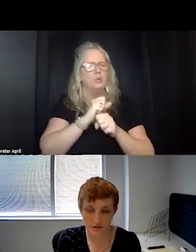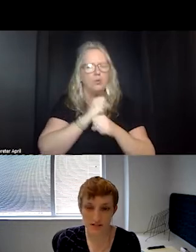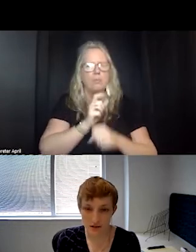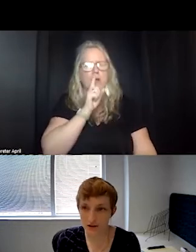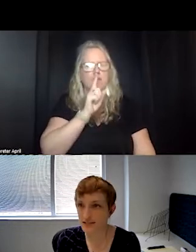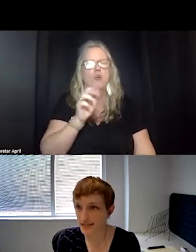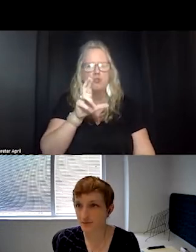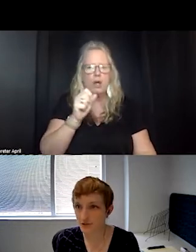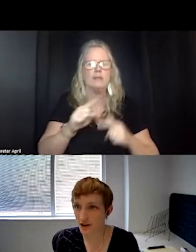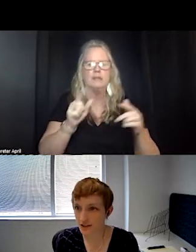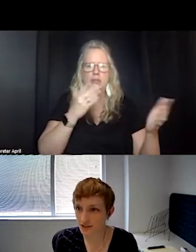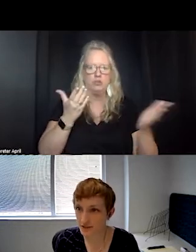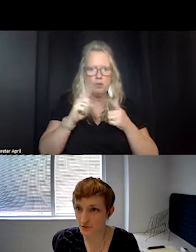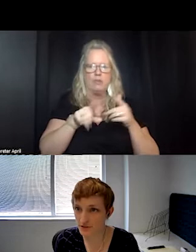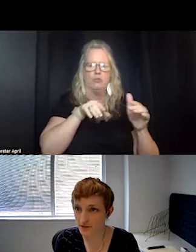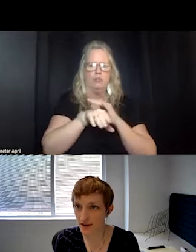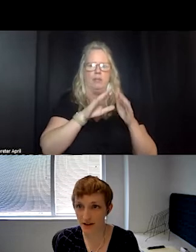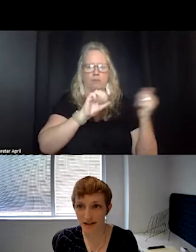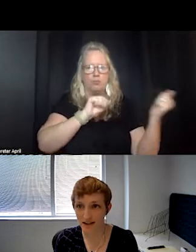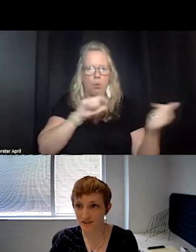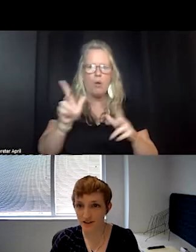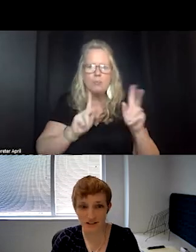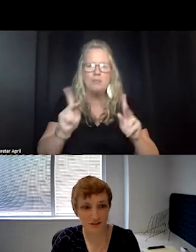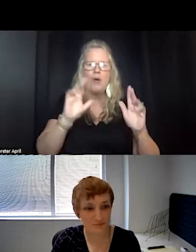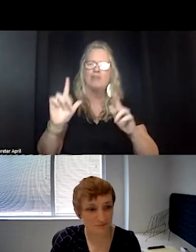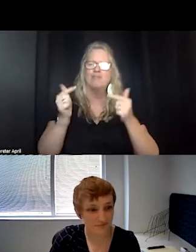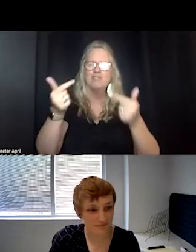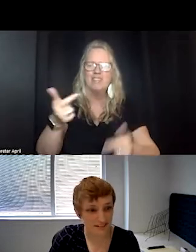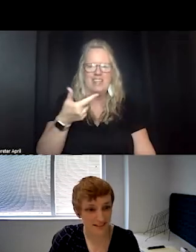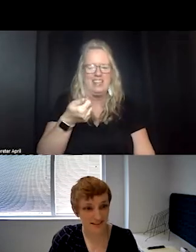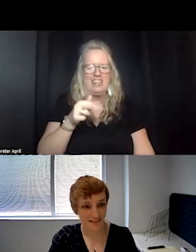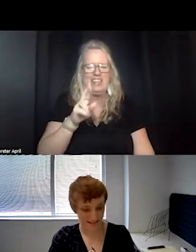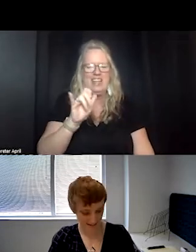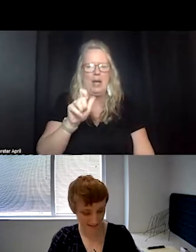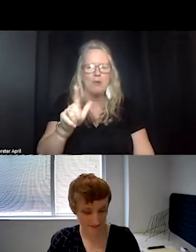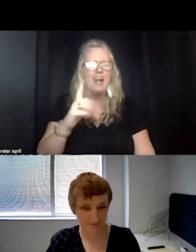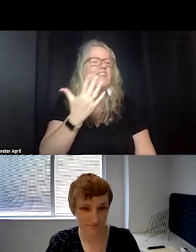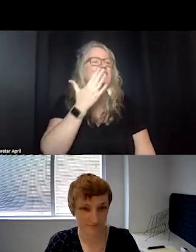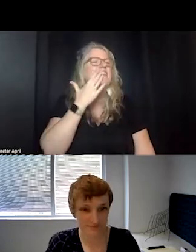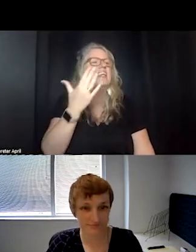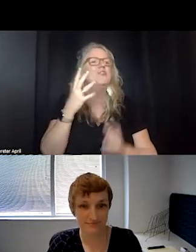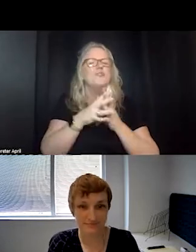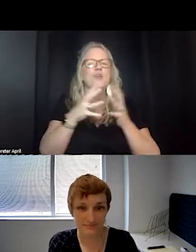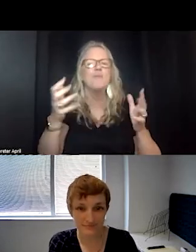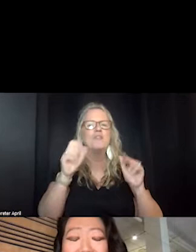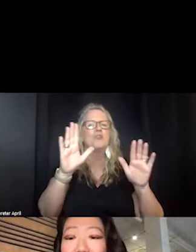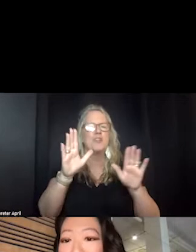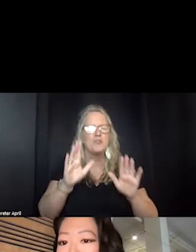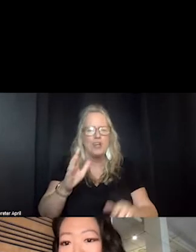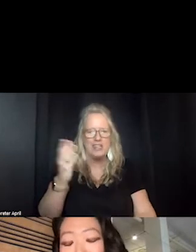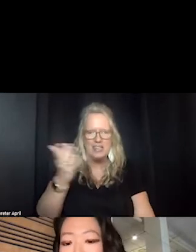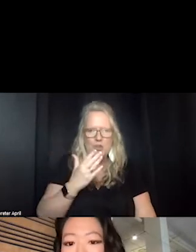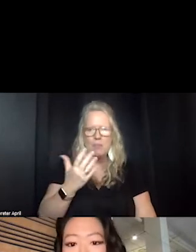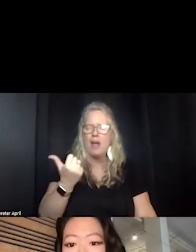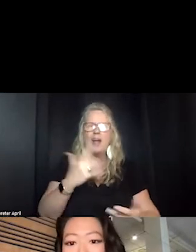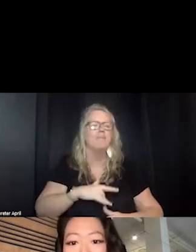crisis services are accessible to all individuals. So Gabriella, I'll turn it over to you. Lindsey, thank you so much for the great introduction. And I'm just